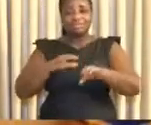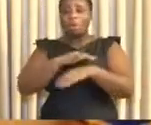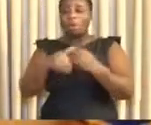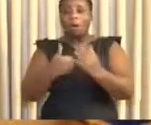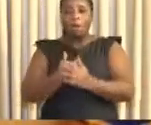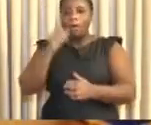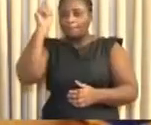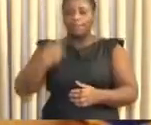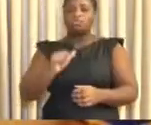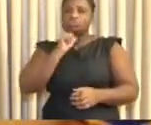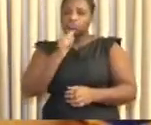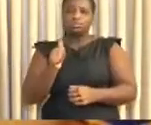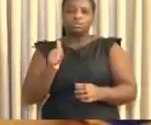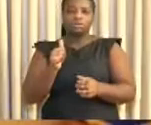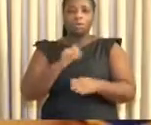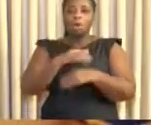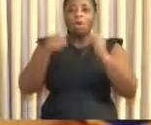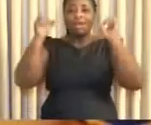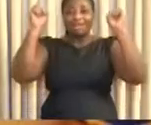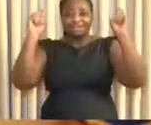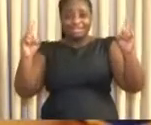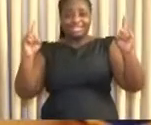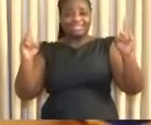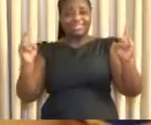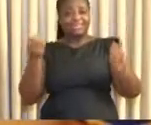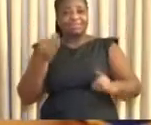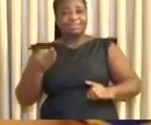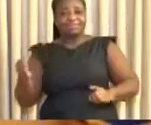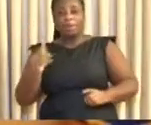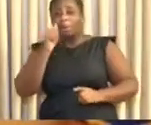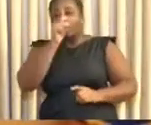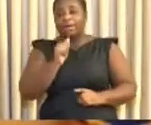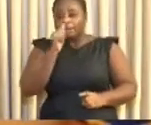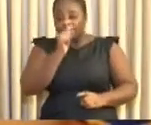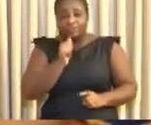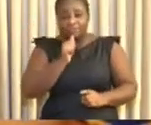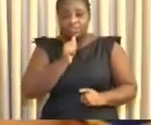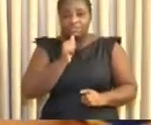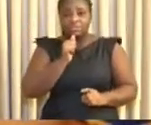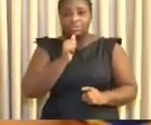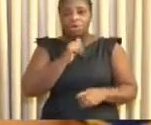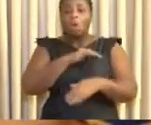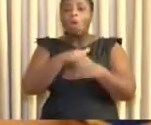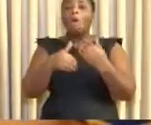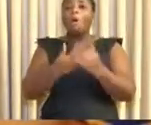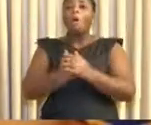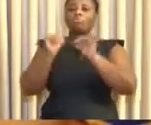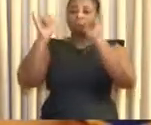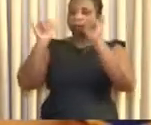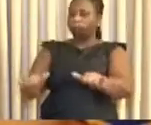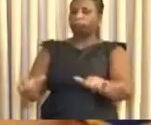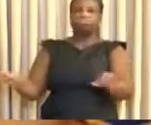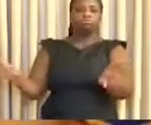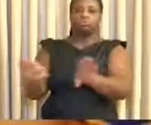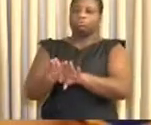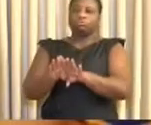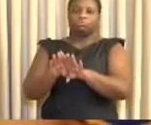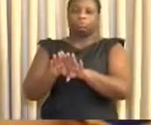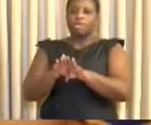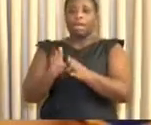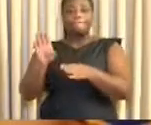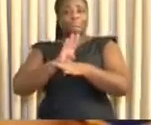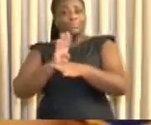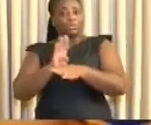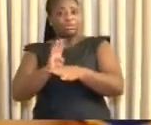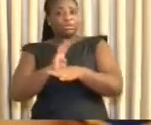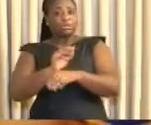events. All educational facilities, private and public, are to remain closed. Businesses